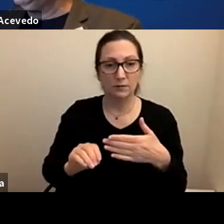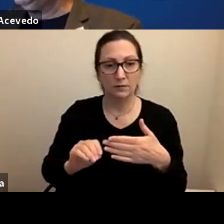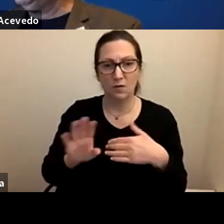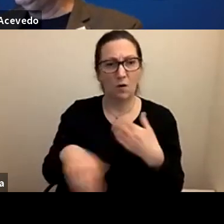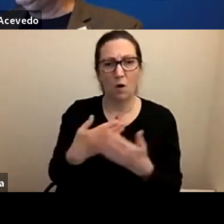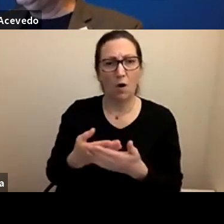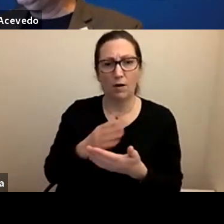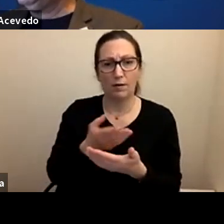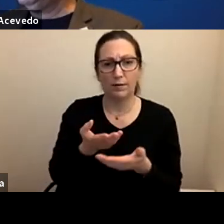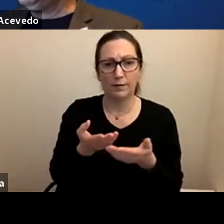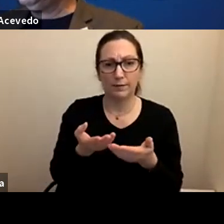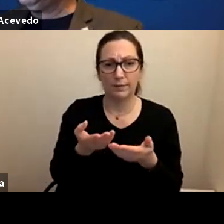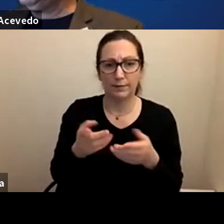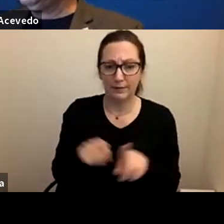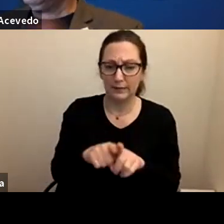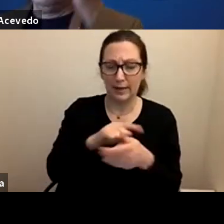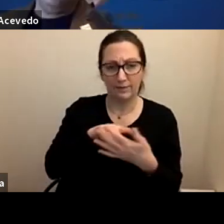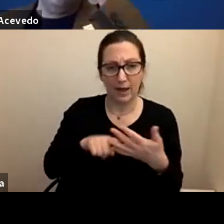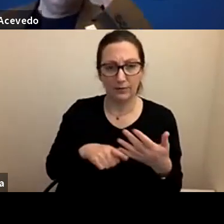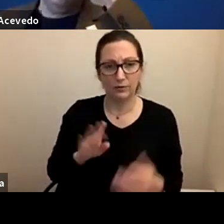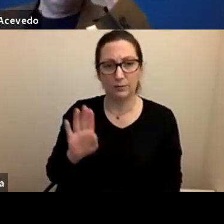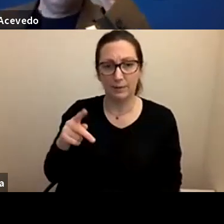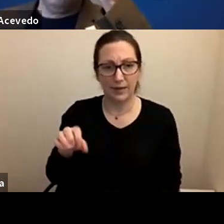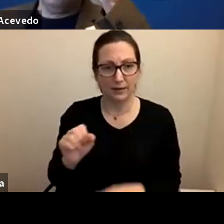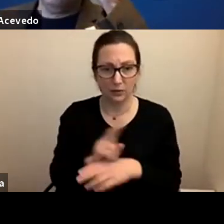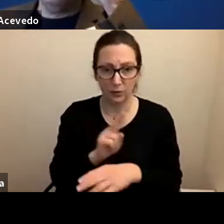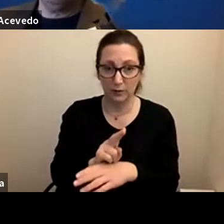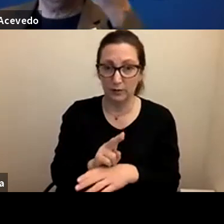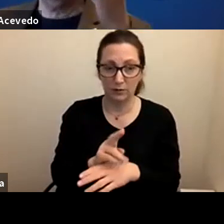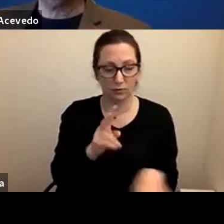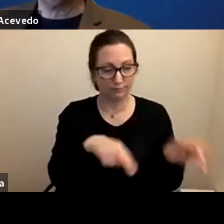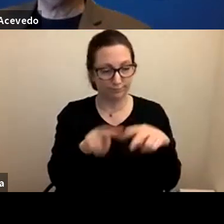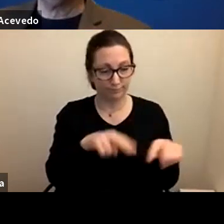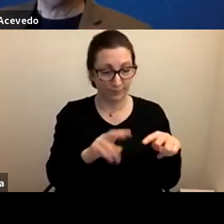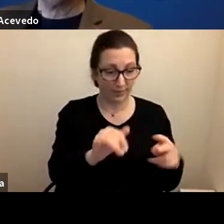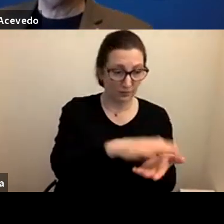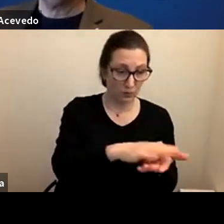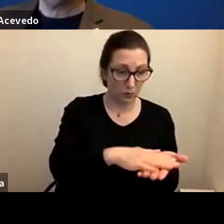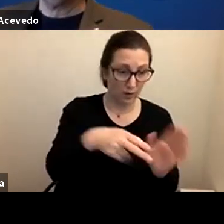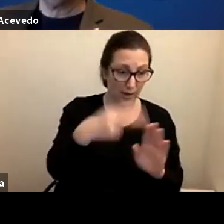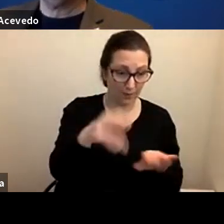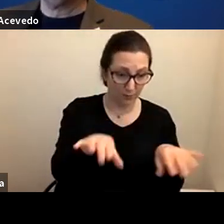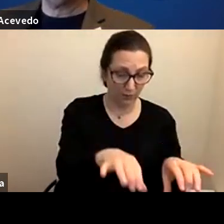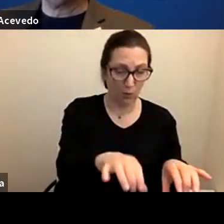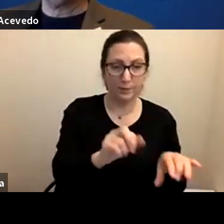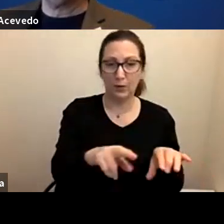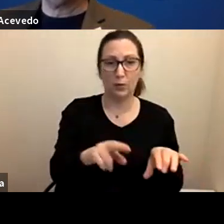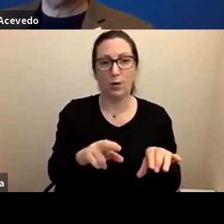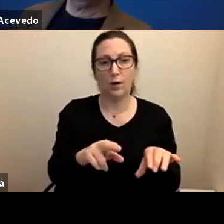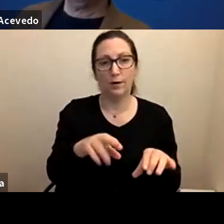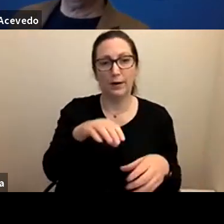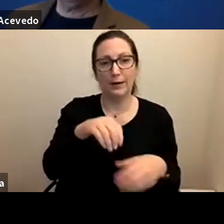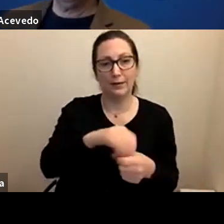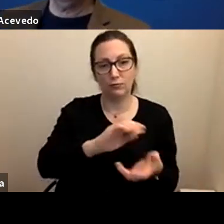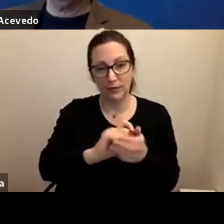that our own Boston Public Schools use to determine whether a school is high performing or in transformation,